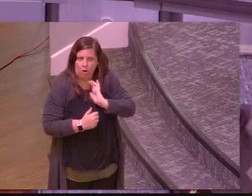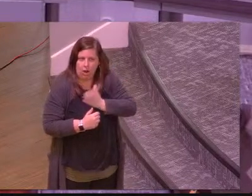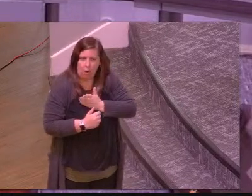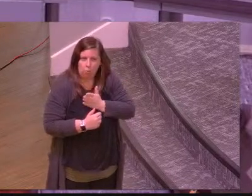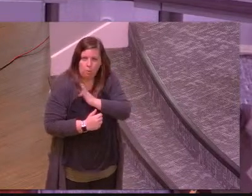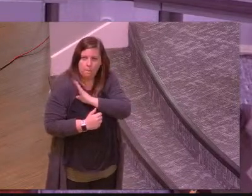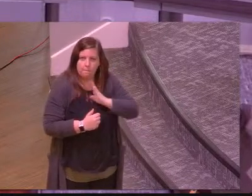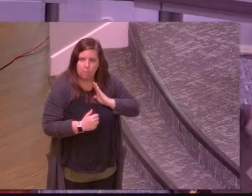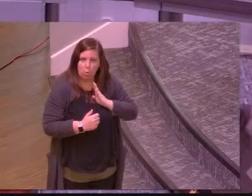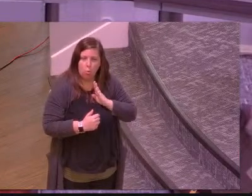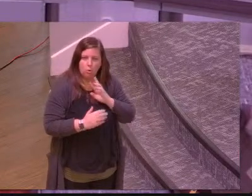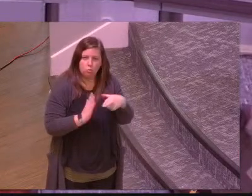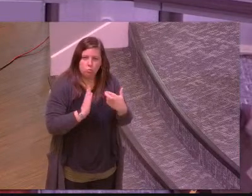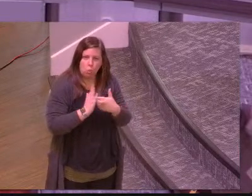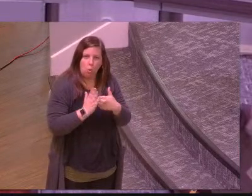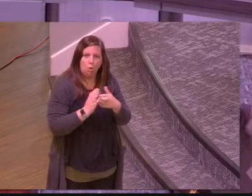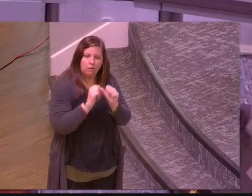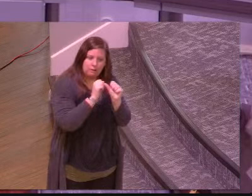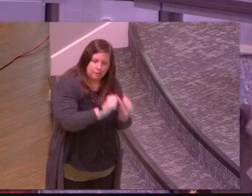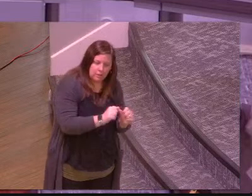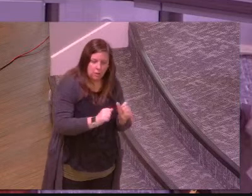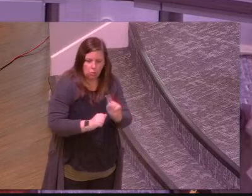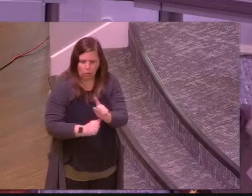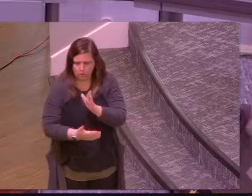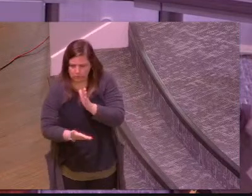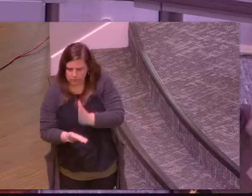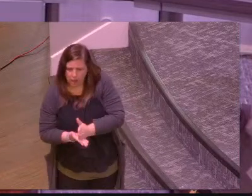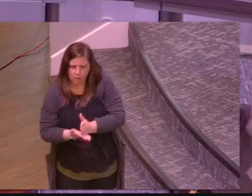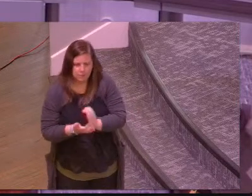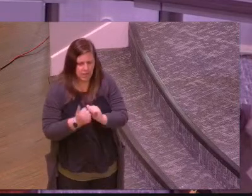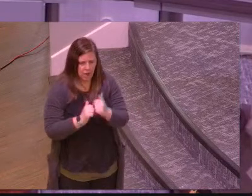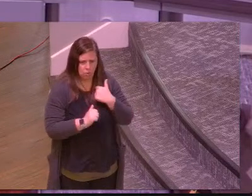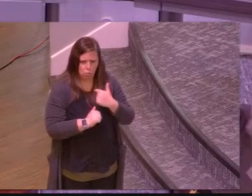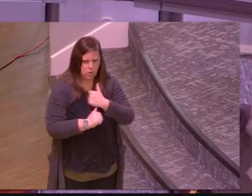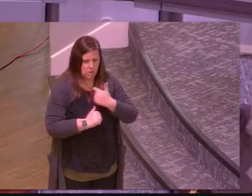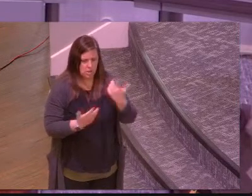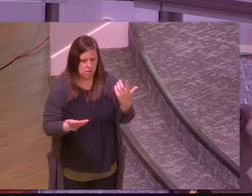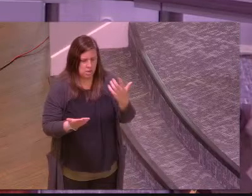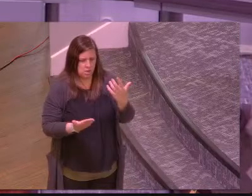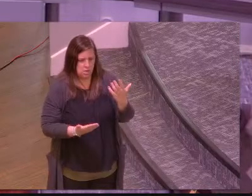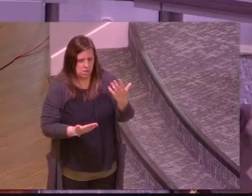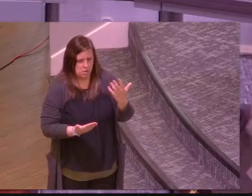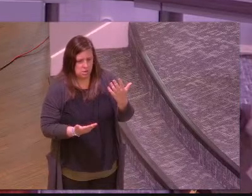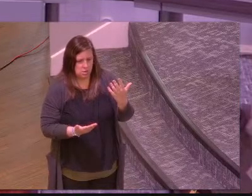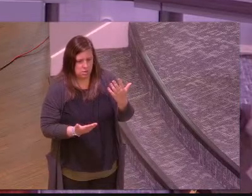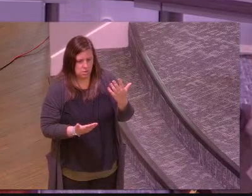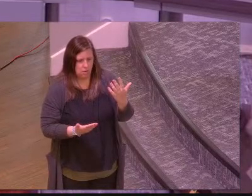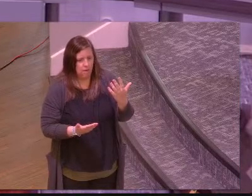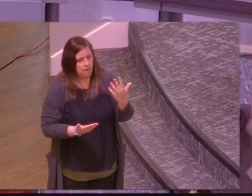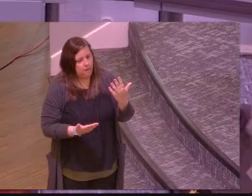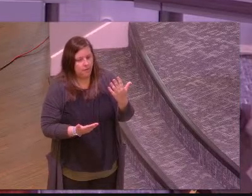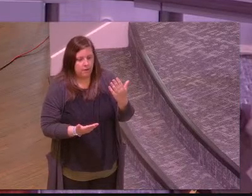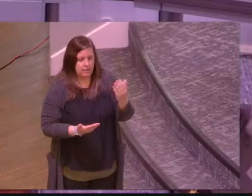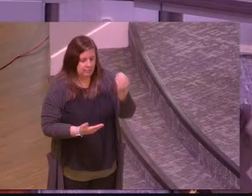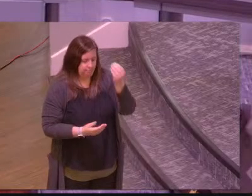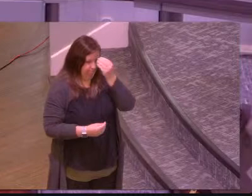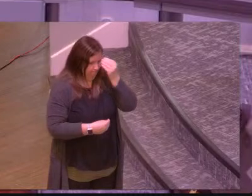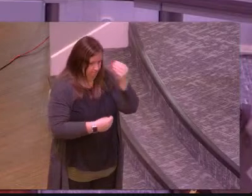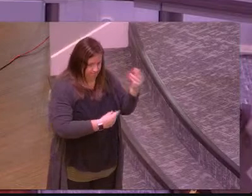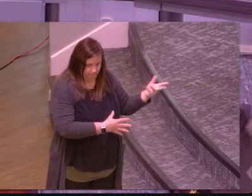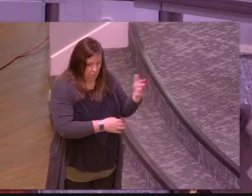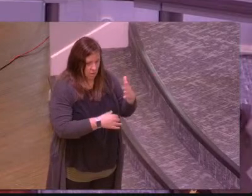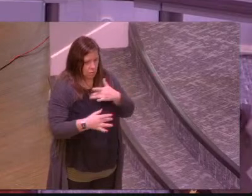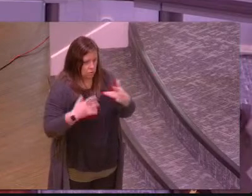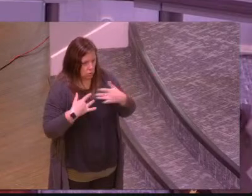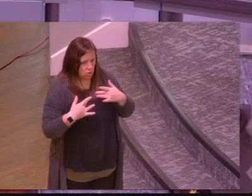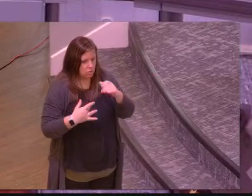it stops, and how do we get notified of that so that it doesn't just show up on an agenda? Are there specific